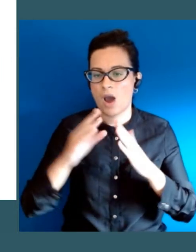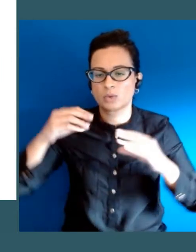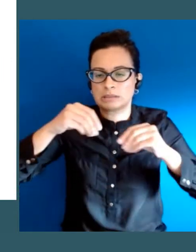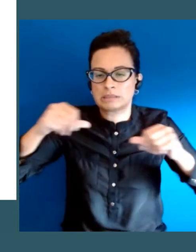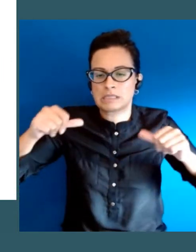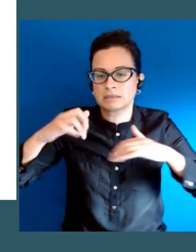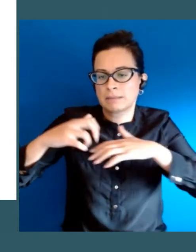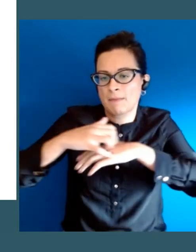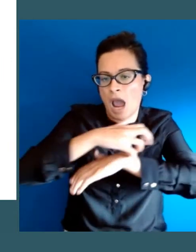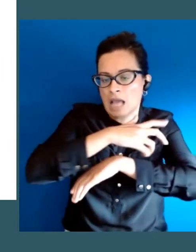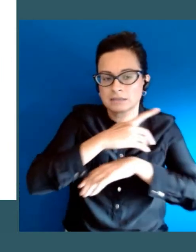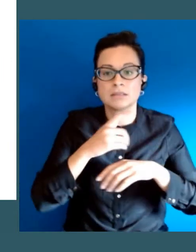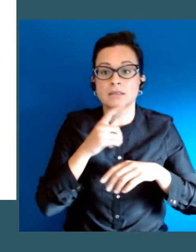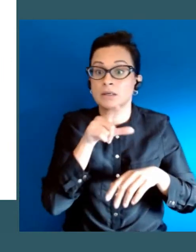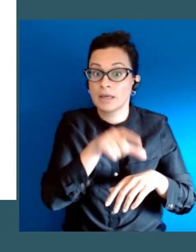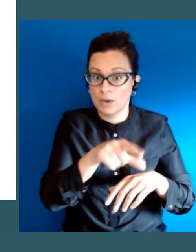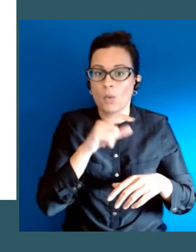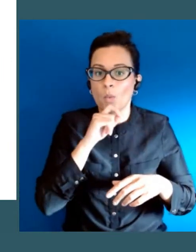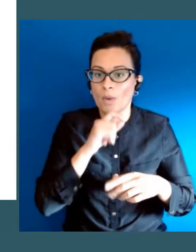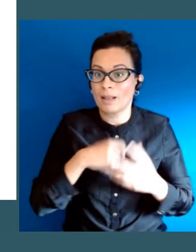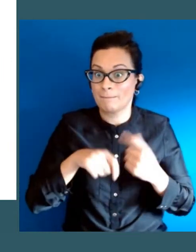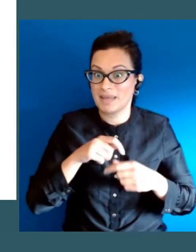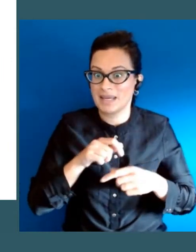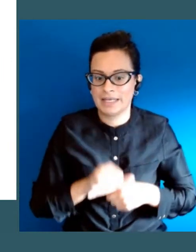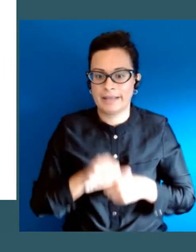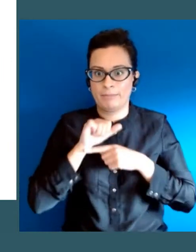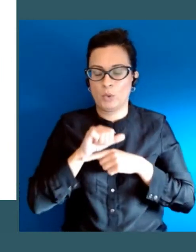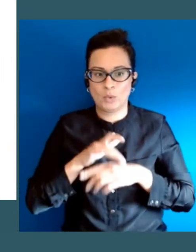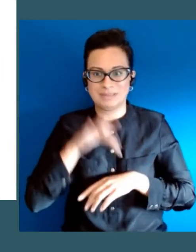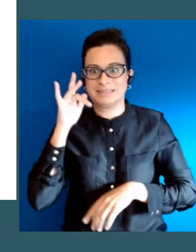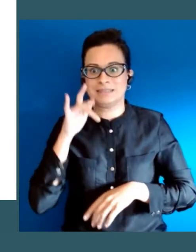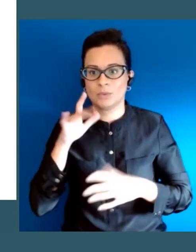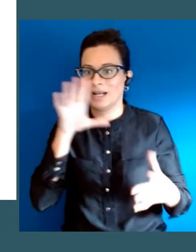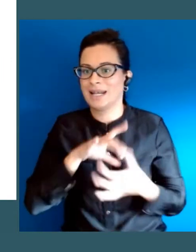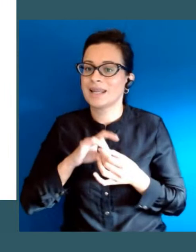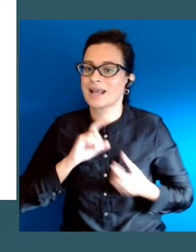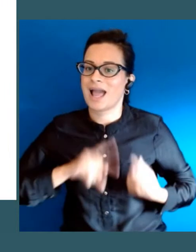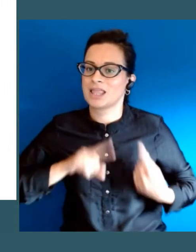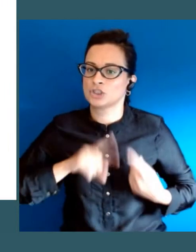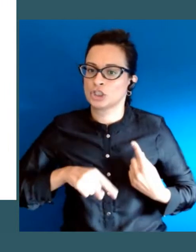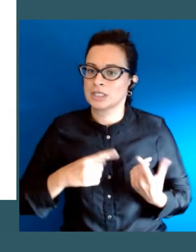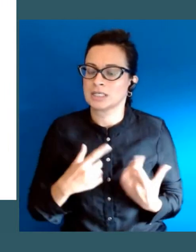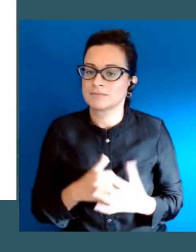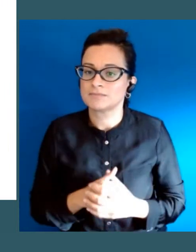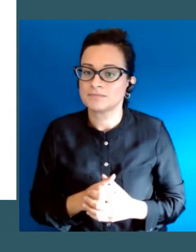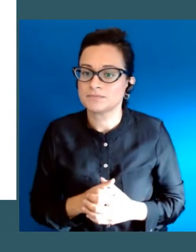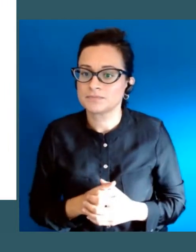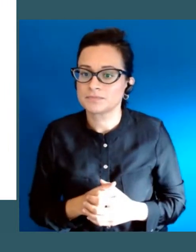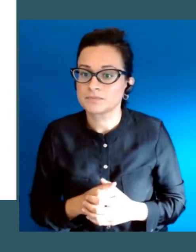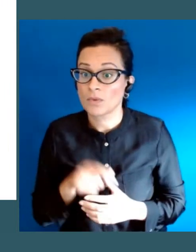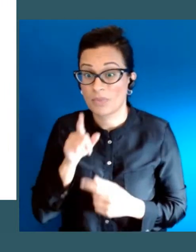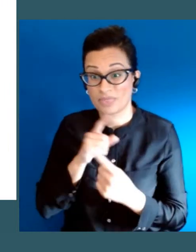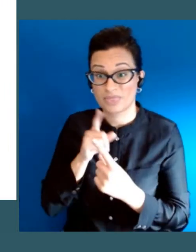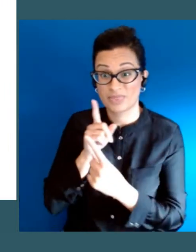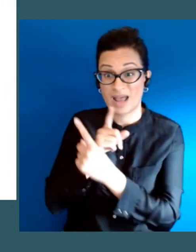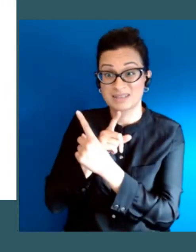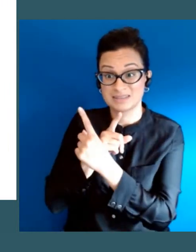leads to immune activation and sensitization of allergens. This is the most studied inhalant